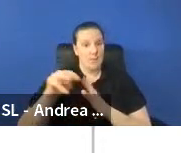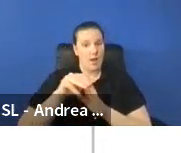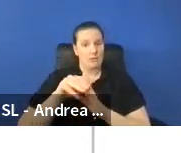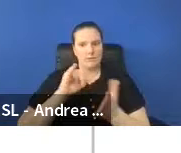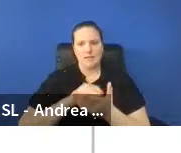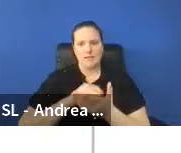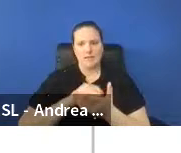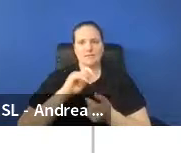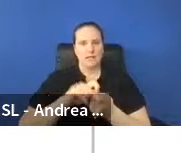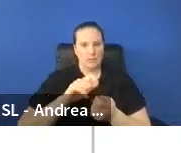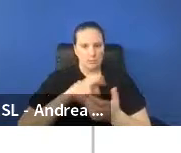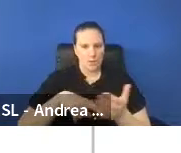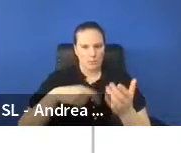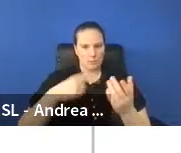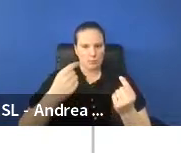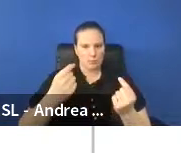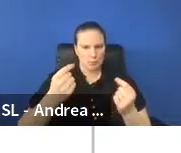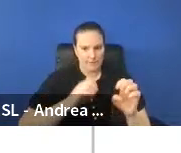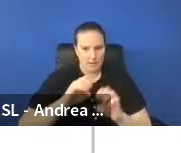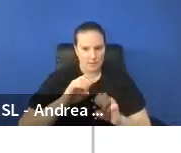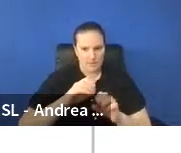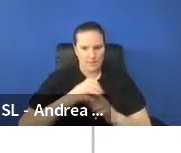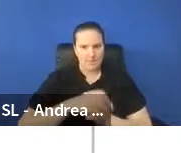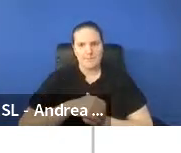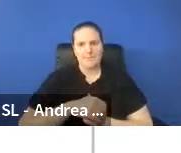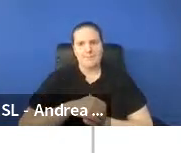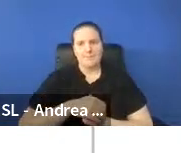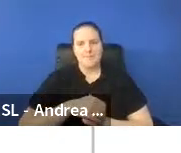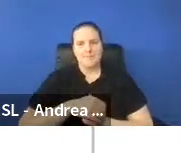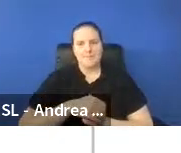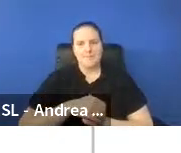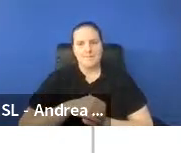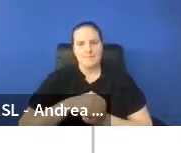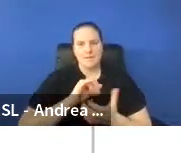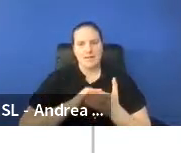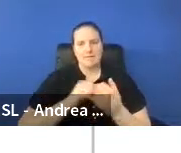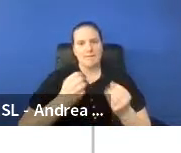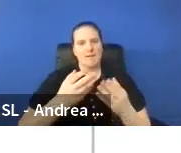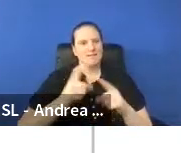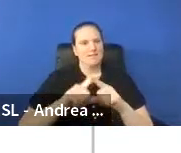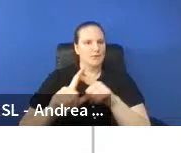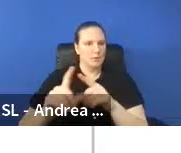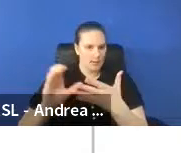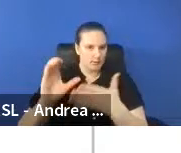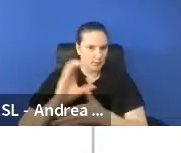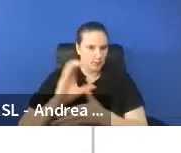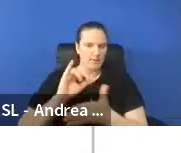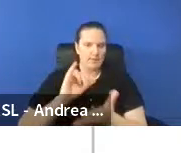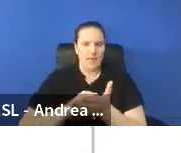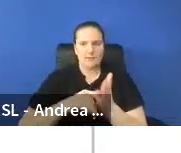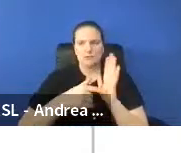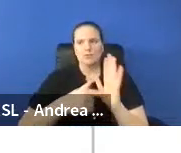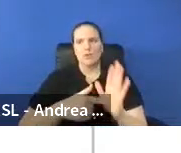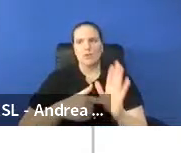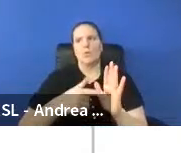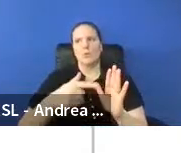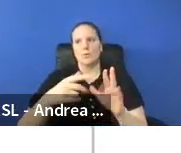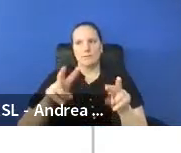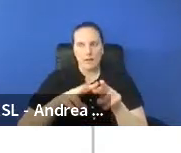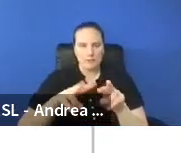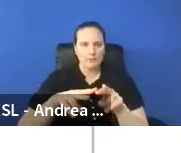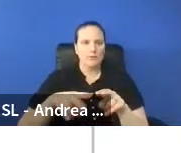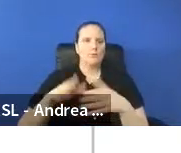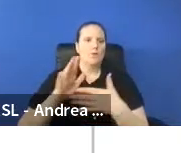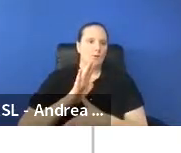exactly what we're going to be evaluating. And so there are a bunch of different criteria that address your values and priorities that we're going